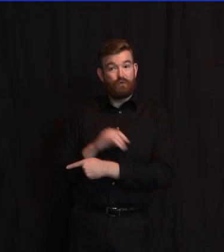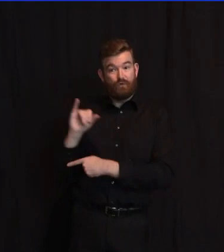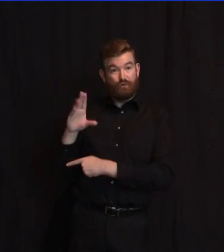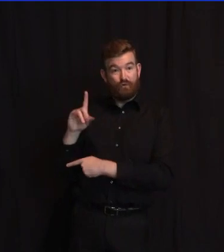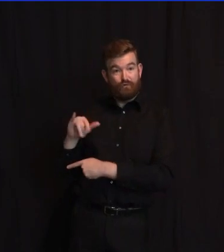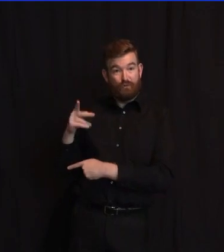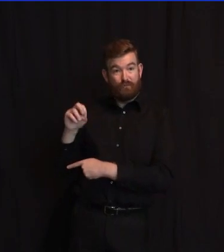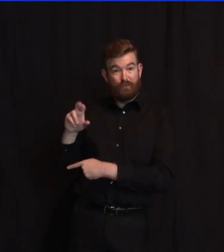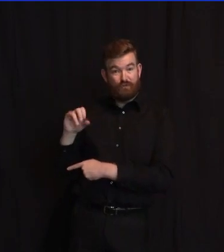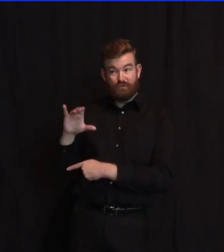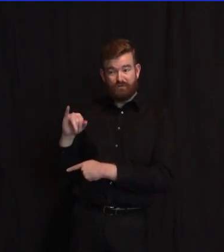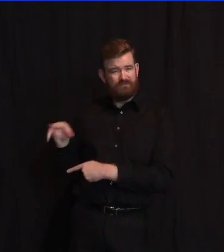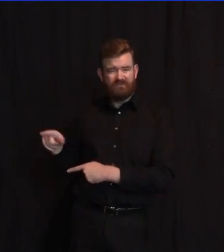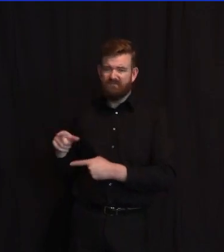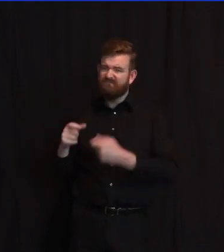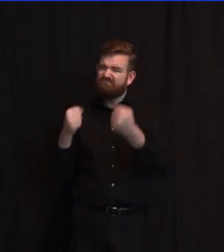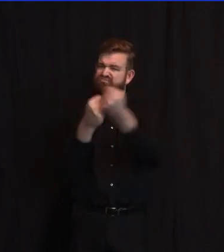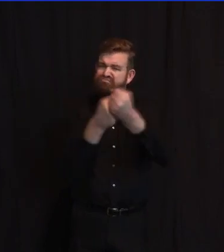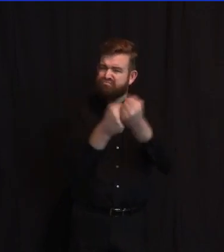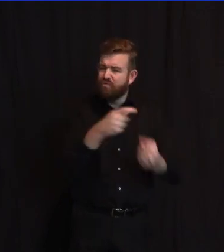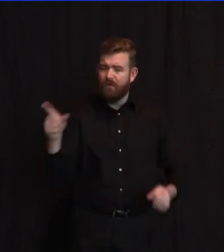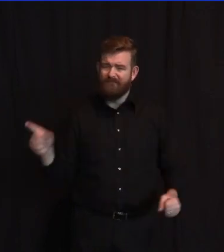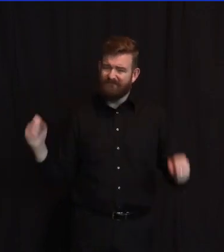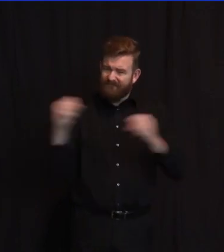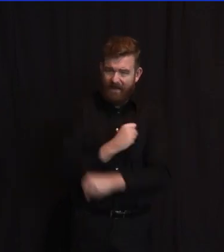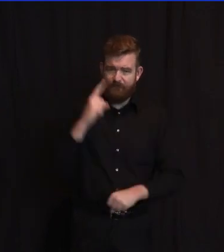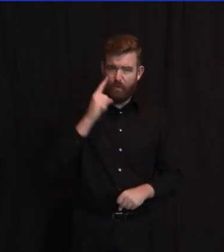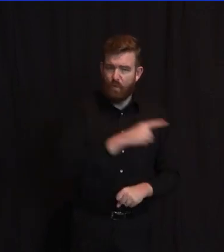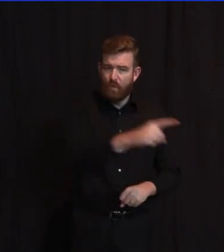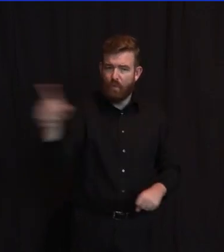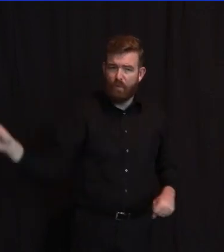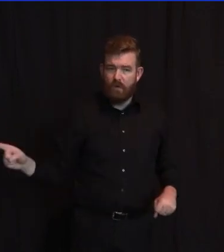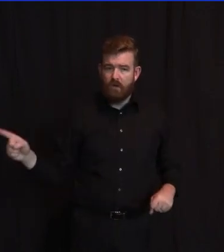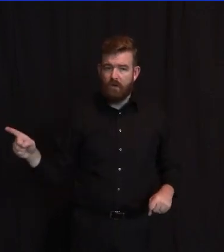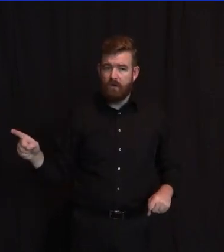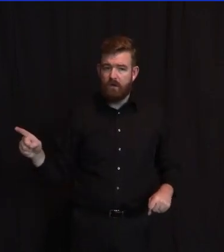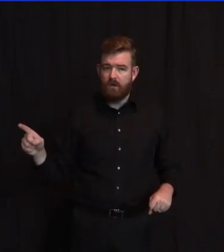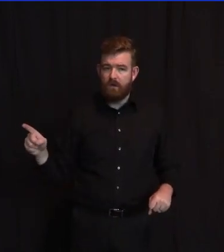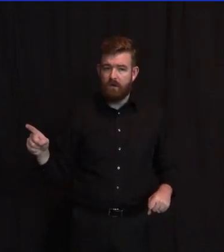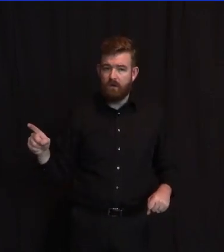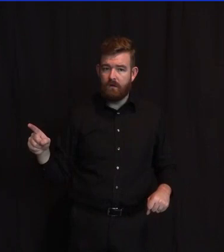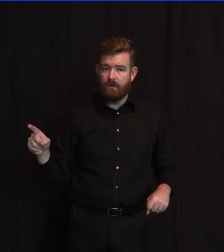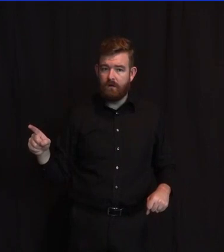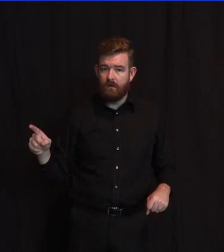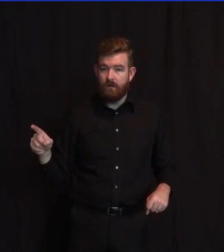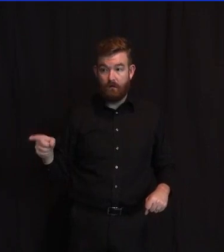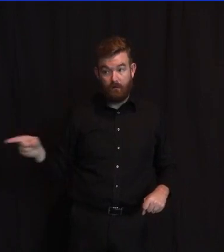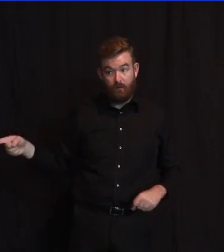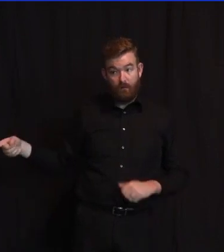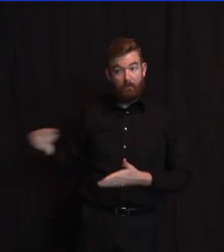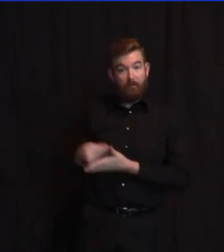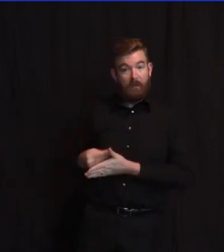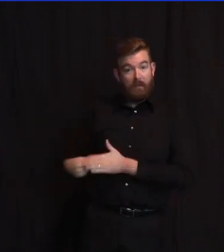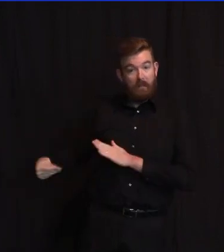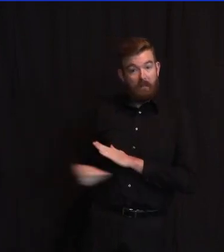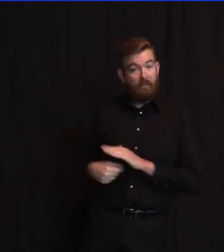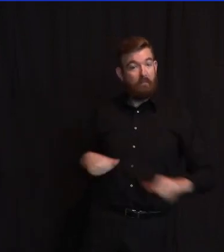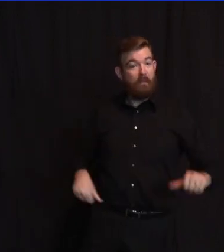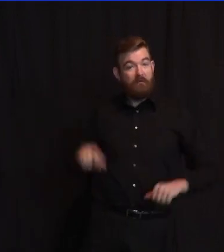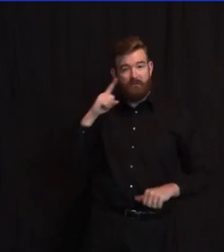is second to none, and she didn't pay me to say this. It is just a complete honor to work shoulder to shoulder with her, and she